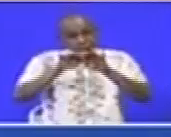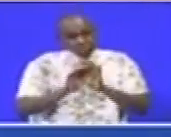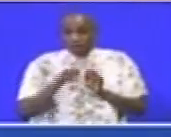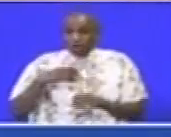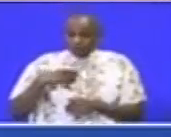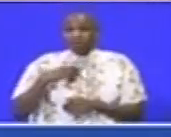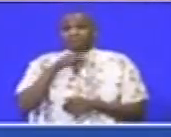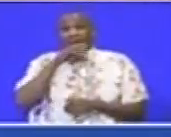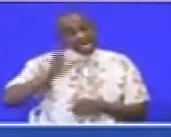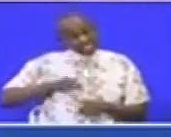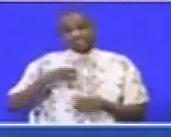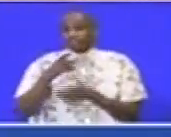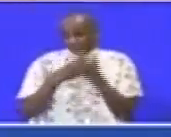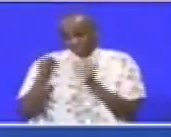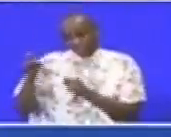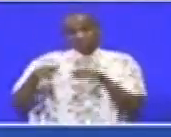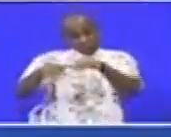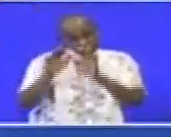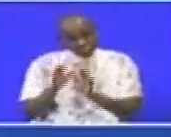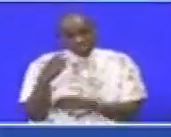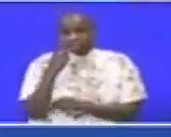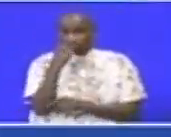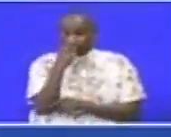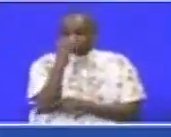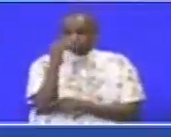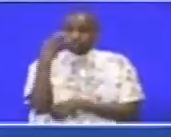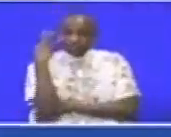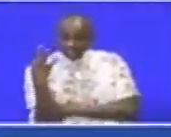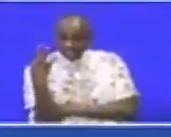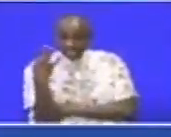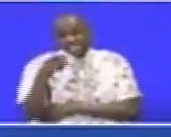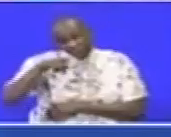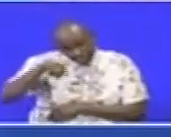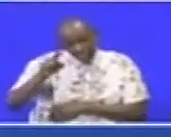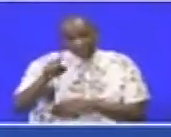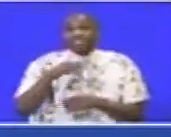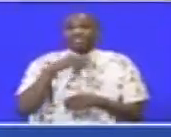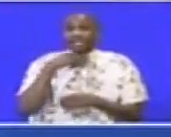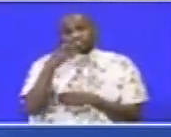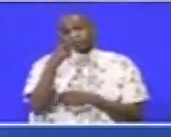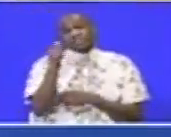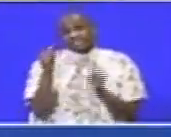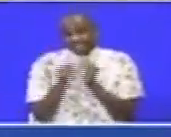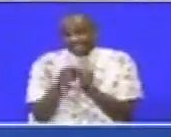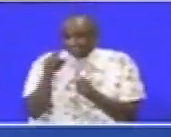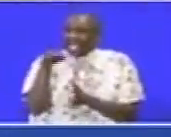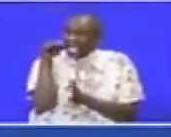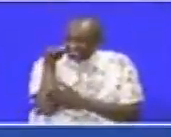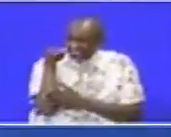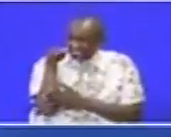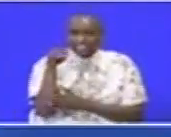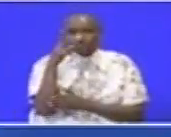Kigunzu and his wife Azibeta Ngaira, who died in 2003. He would later die in 2010. And I'm going to ask